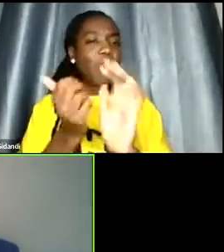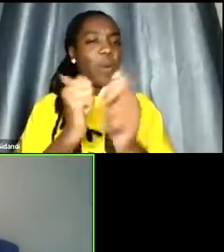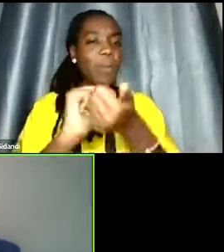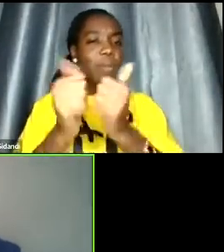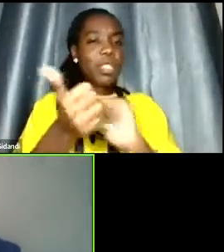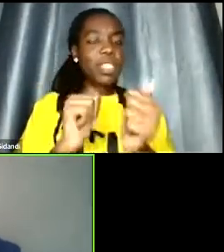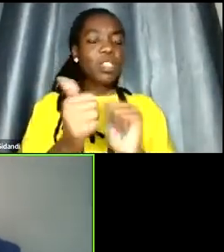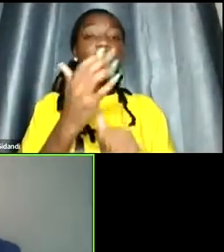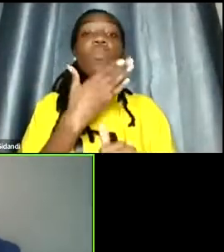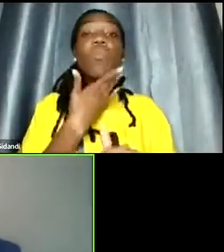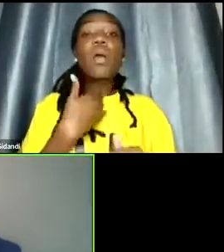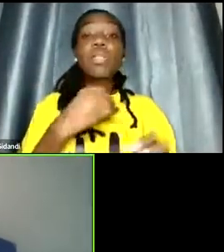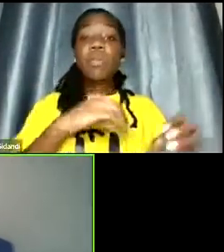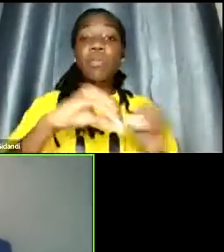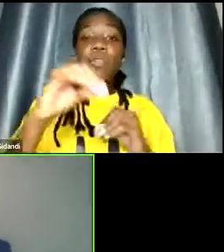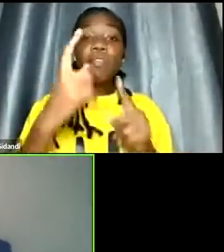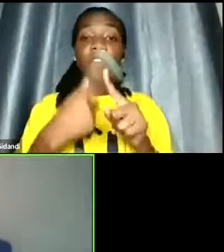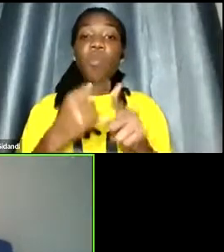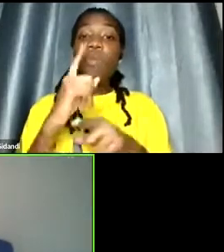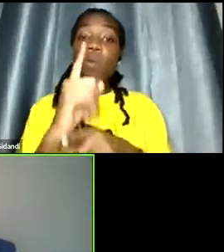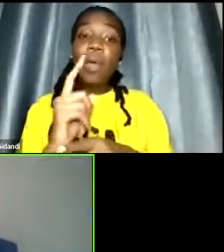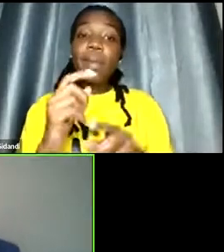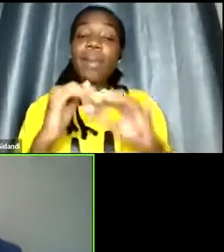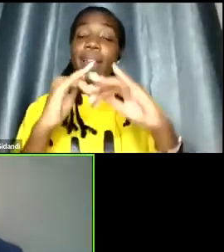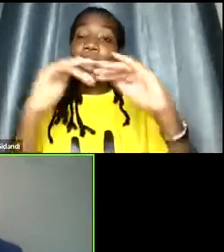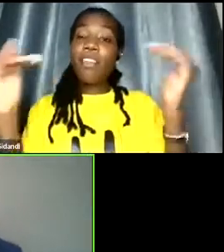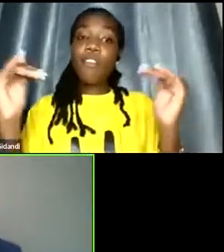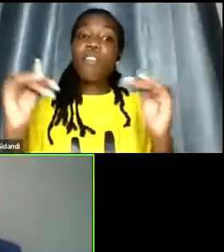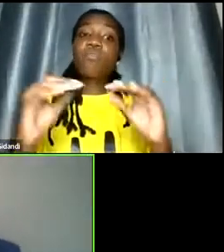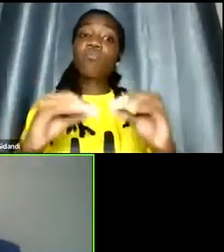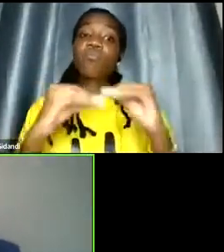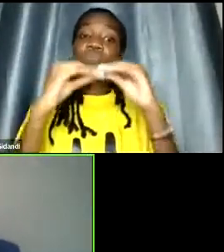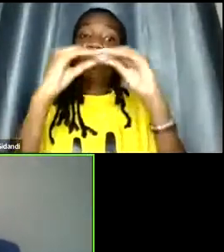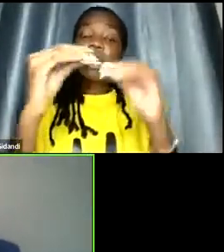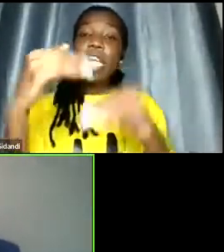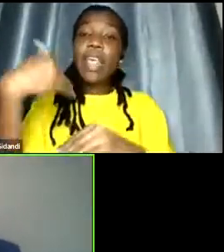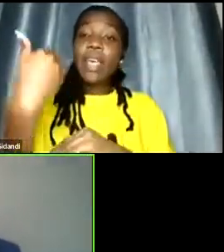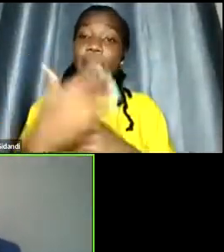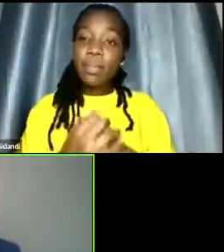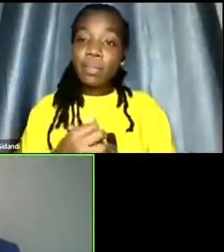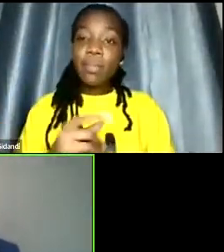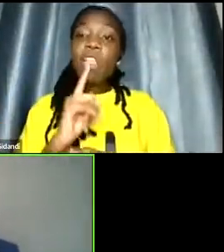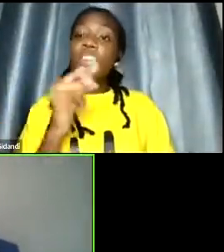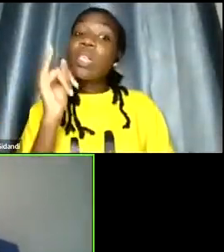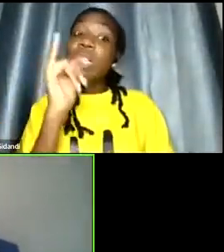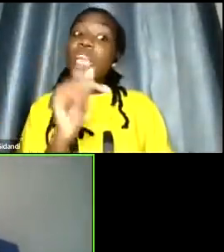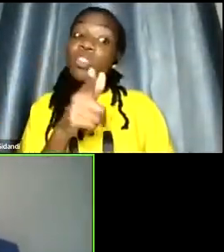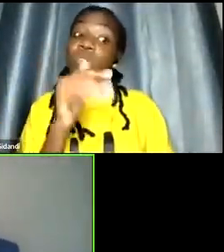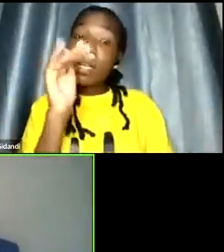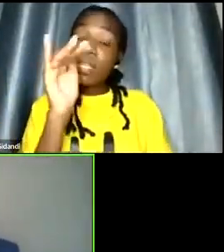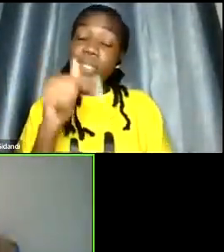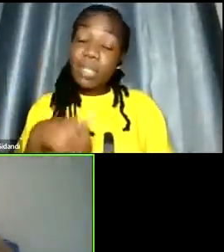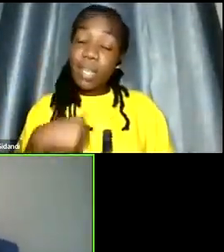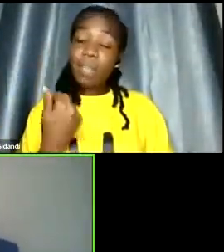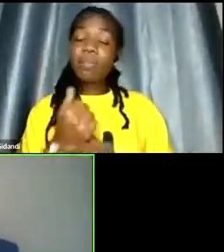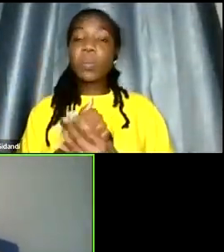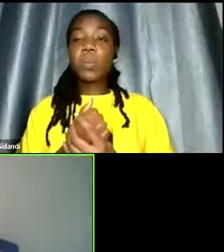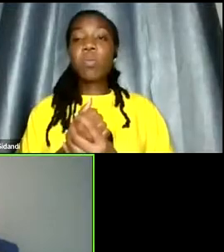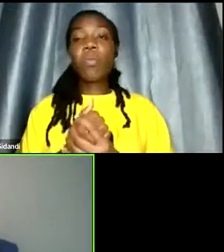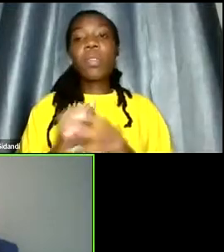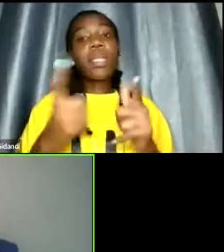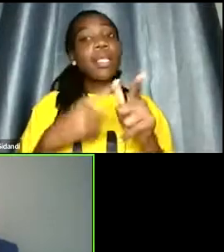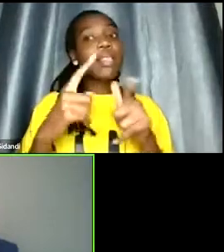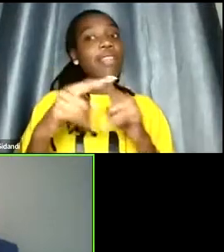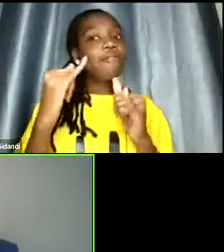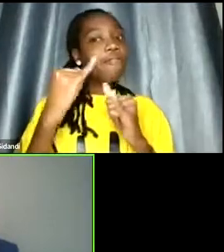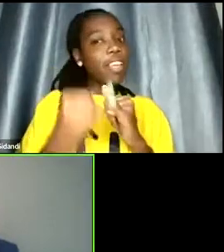from one level to the next level? Those are questions you ought to ask yourself as a business owner. And then lastly, but not